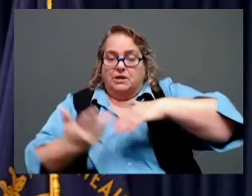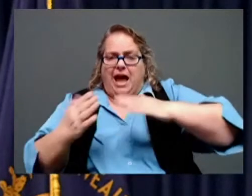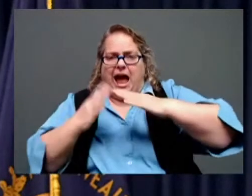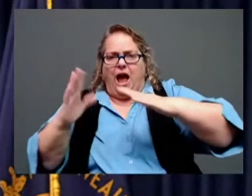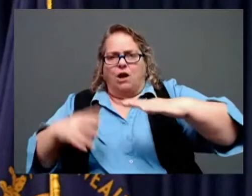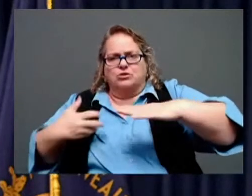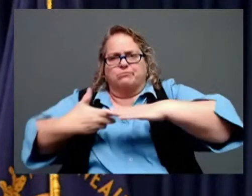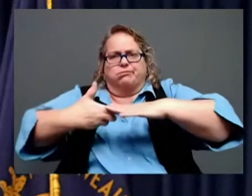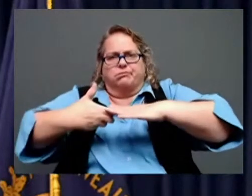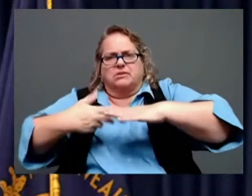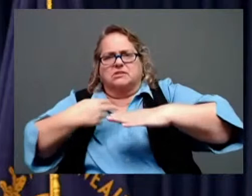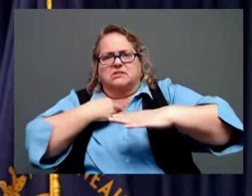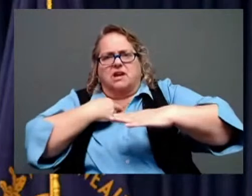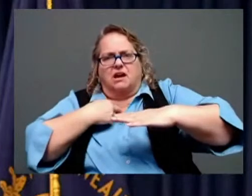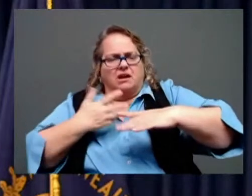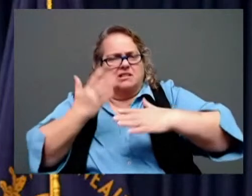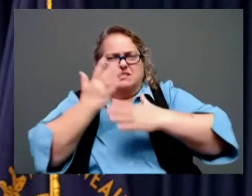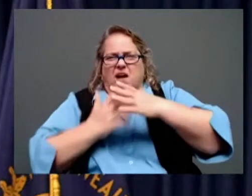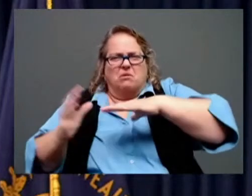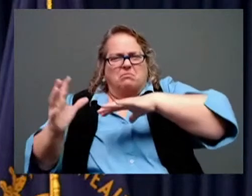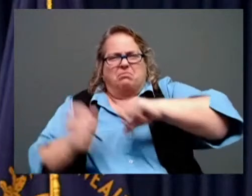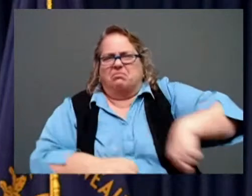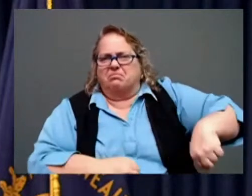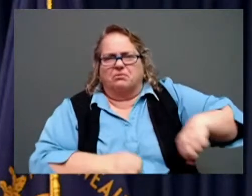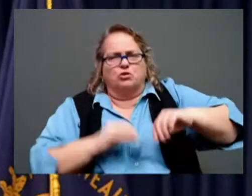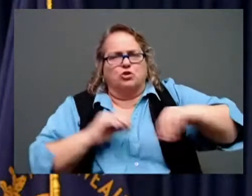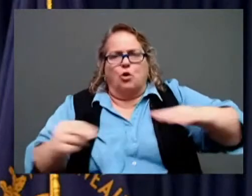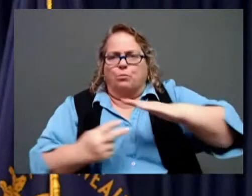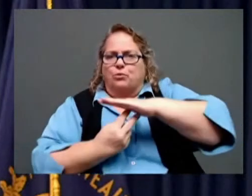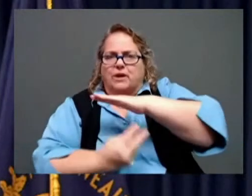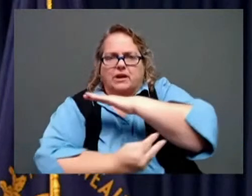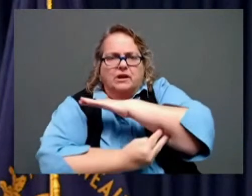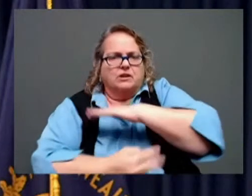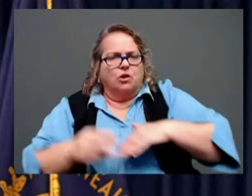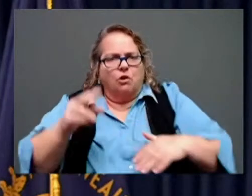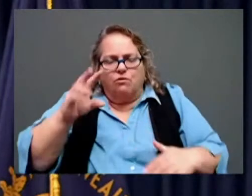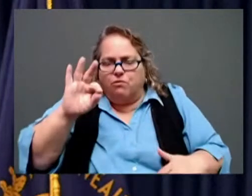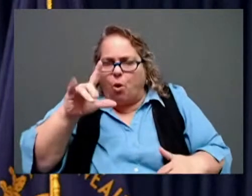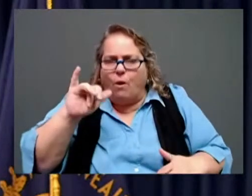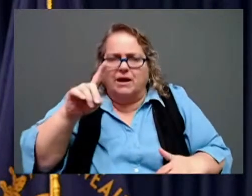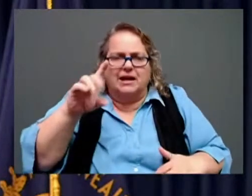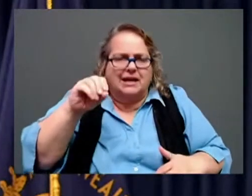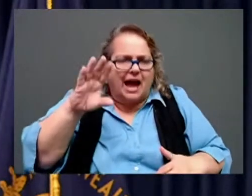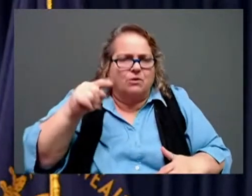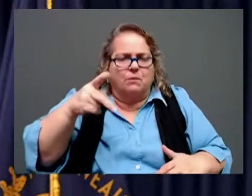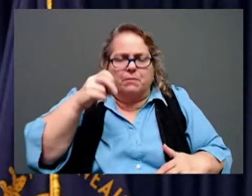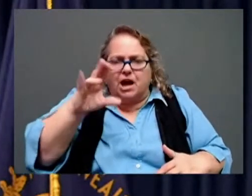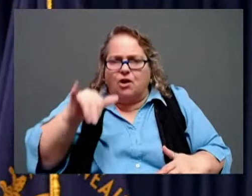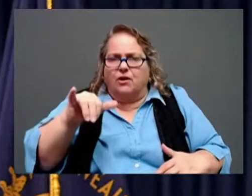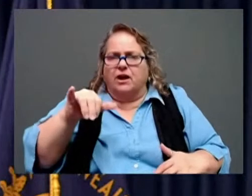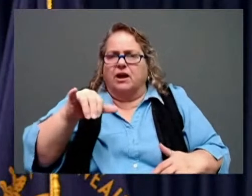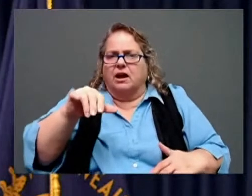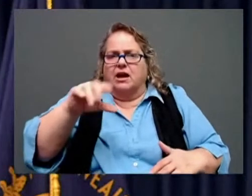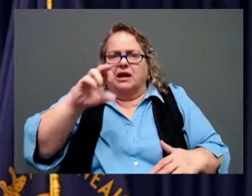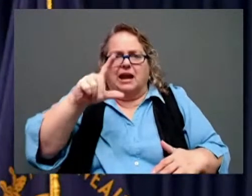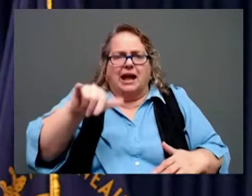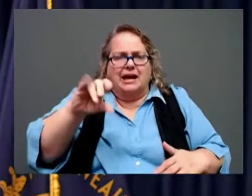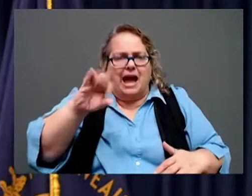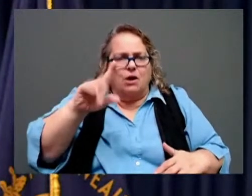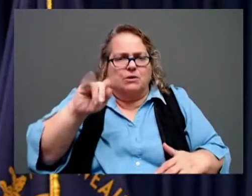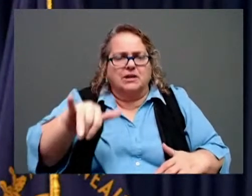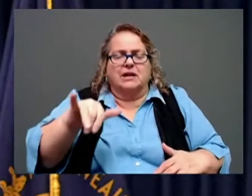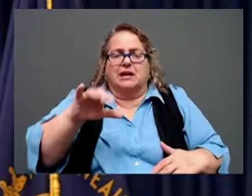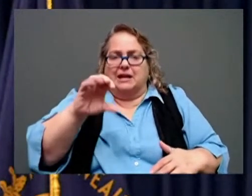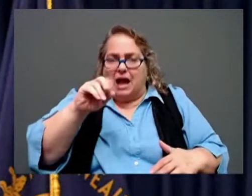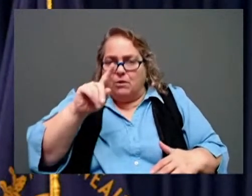washed out bridges in Owsley, Breathitt, Floyd, Pike, Perry, Leslie, Letcher, Knott, and Clay counties. They include county bridges as well